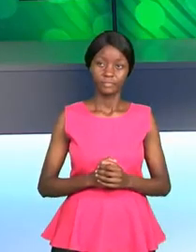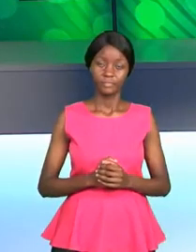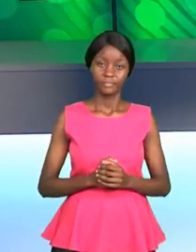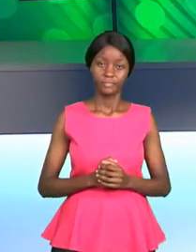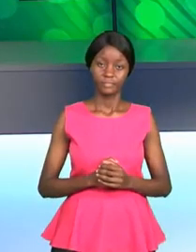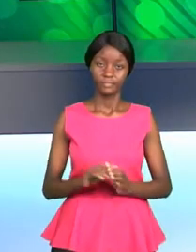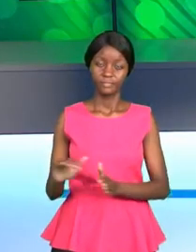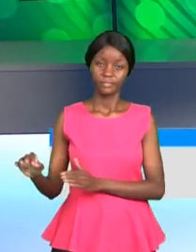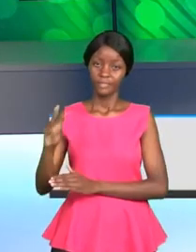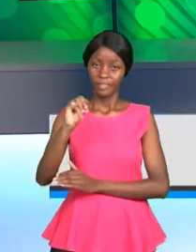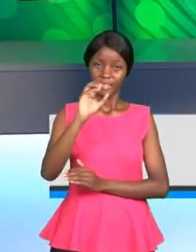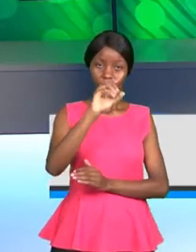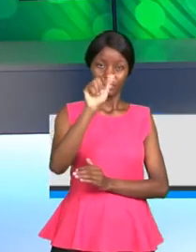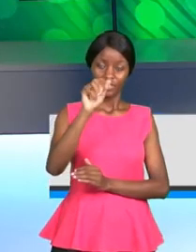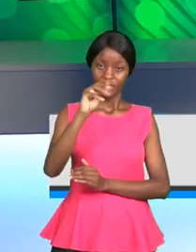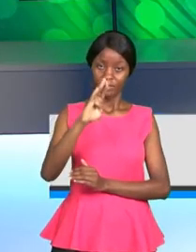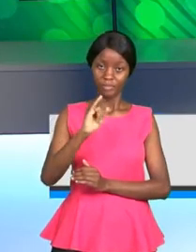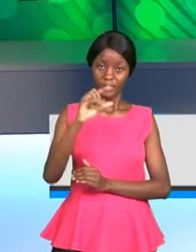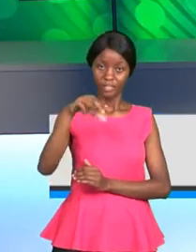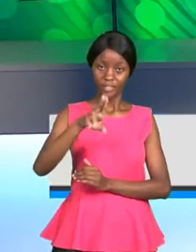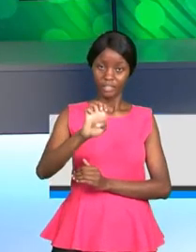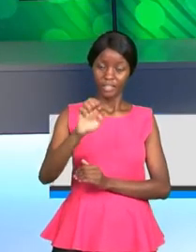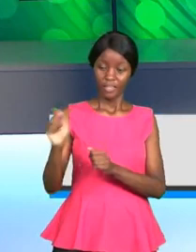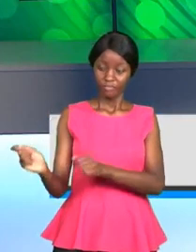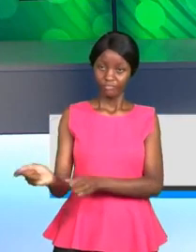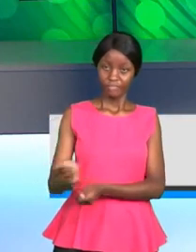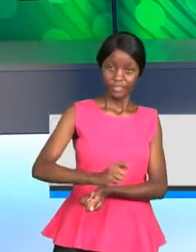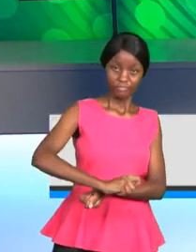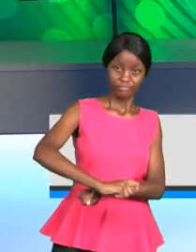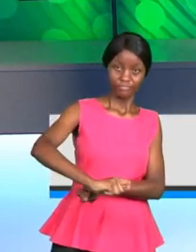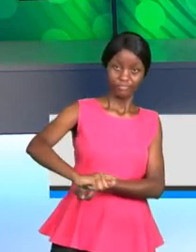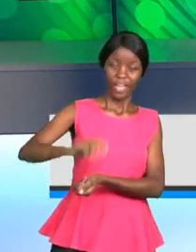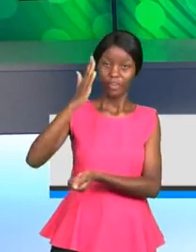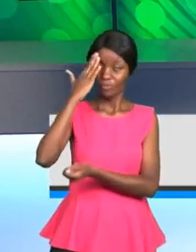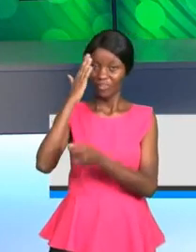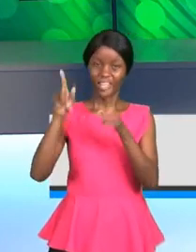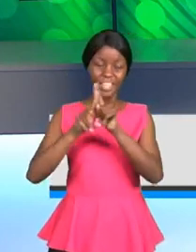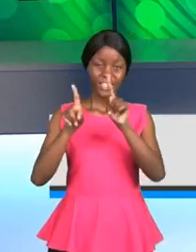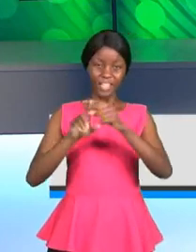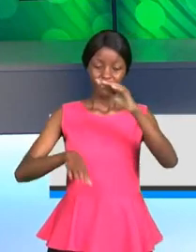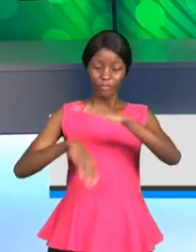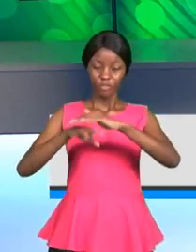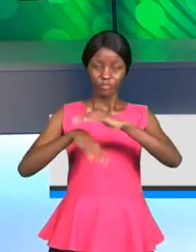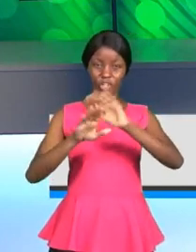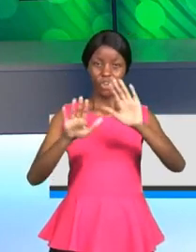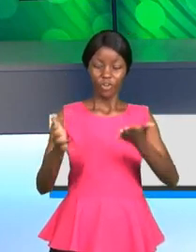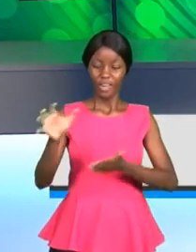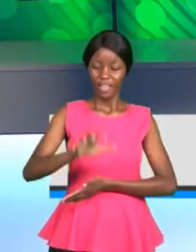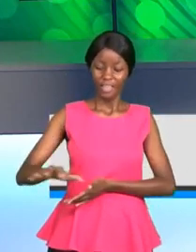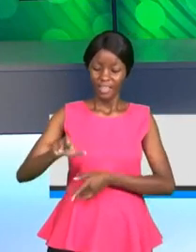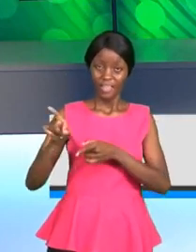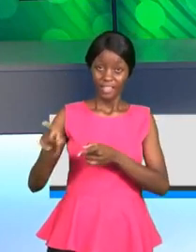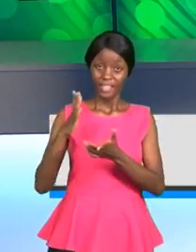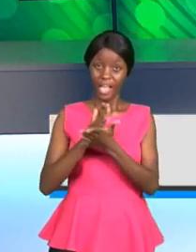In Mozambique, roller hockey or rink hockey is as popular as basketball and soccer. Roller hockey players are defying the odds